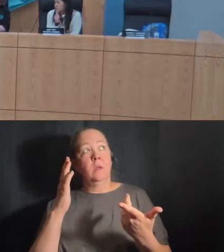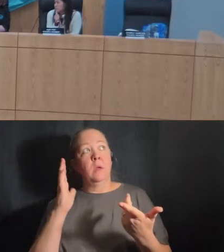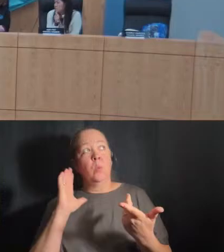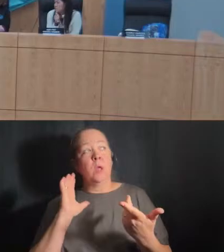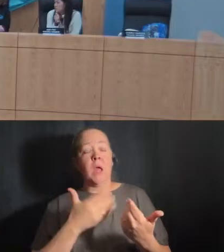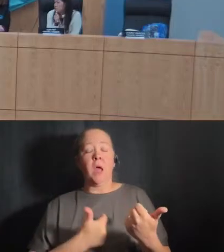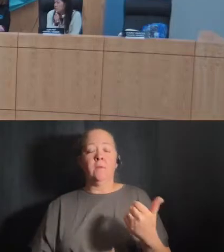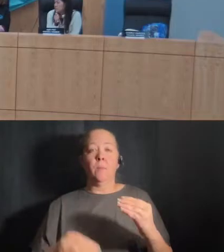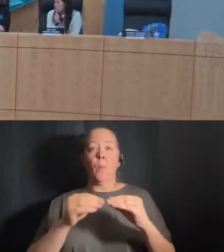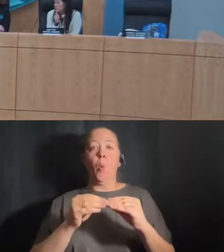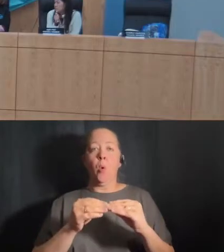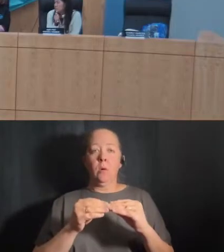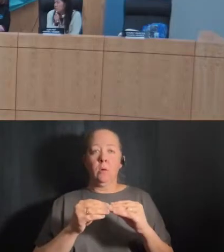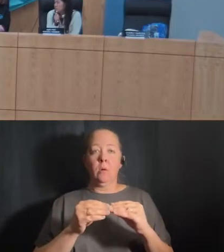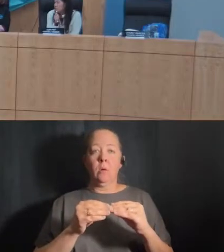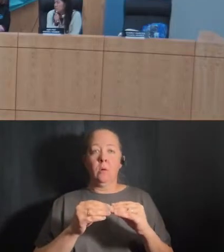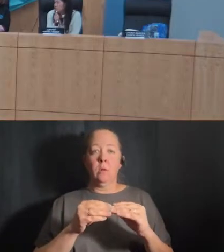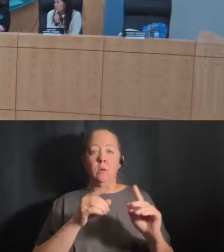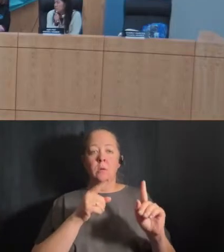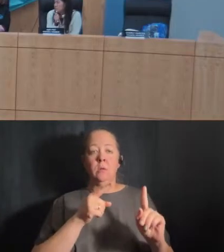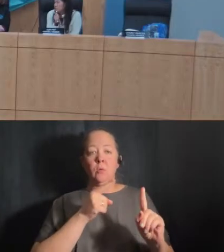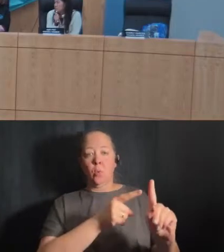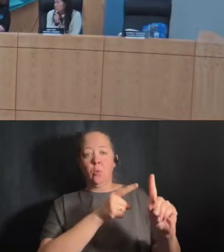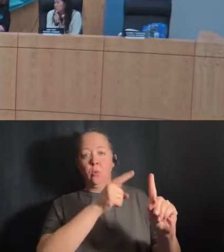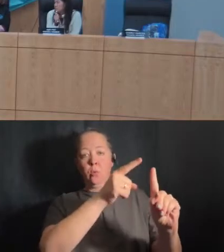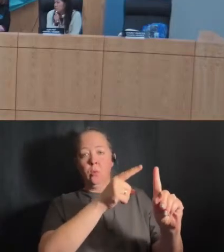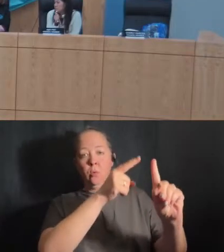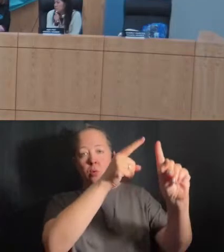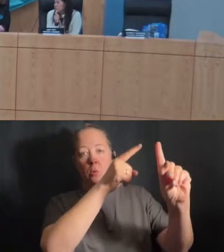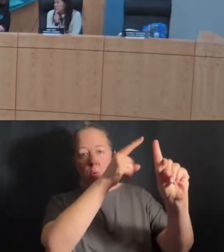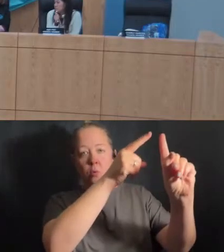want it to be, and costs are now basically